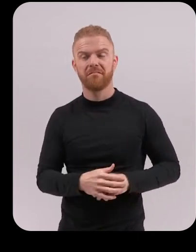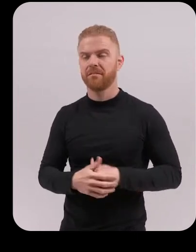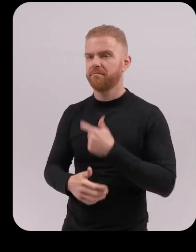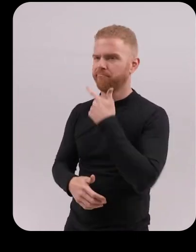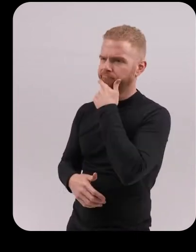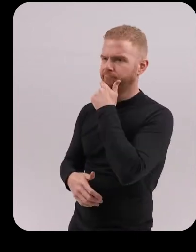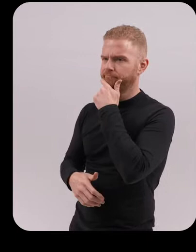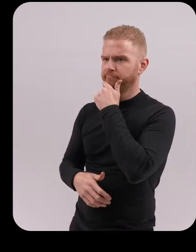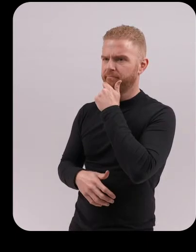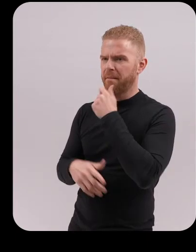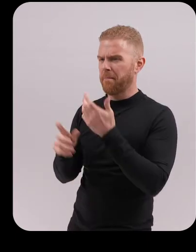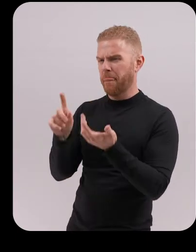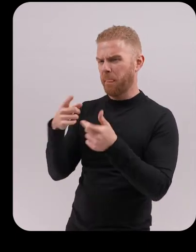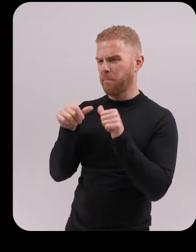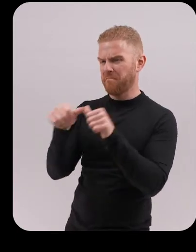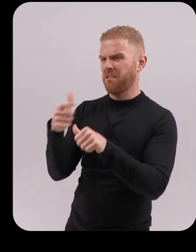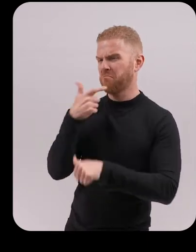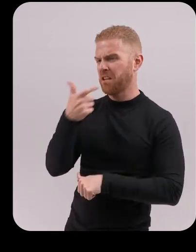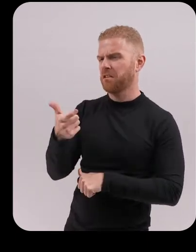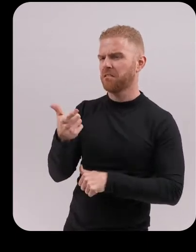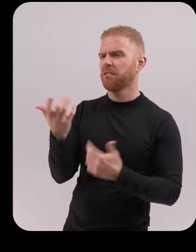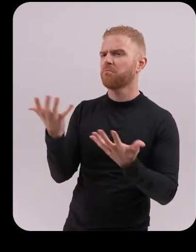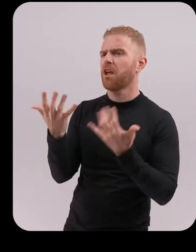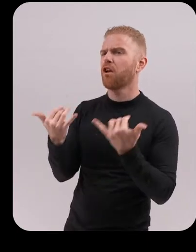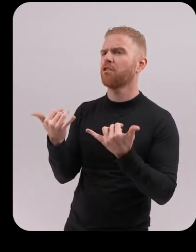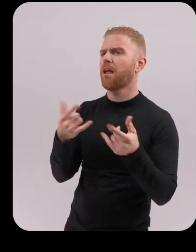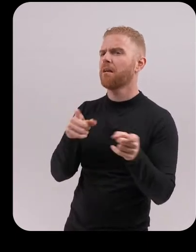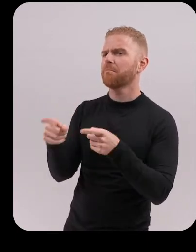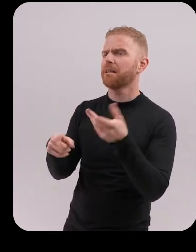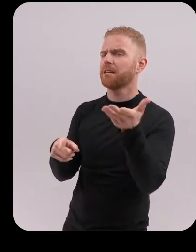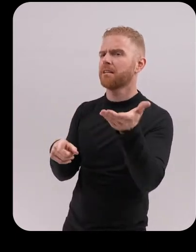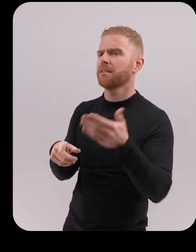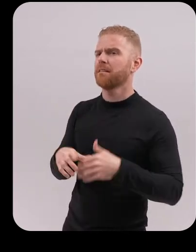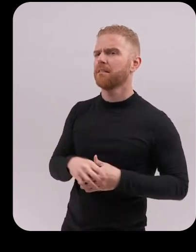Let's just keep on watching. What's currently happening?